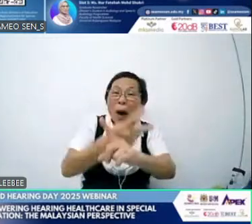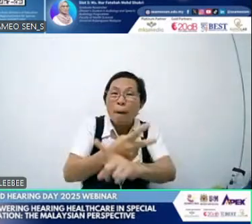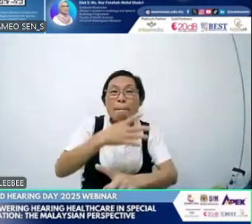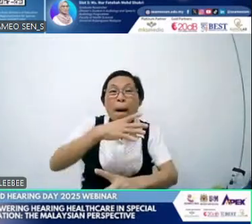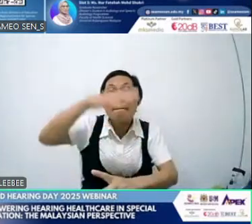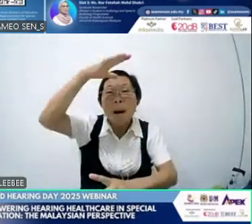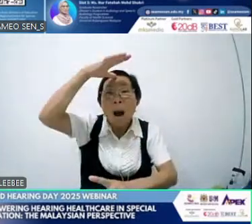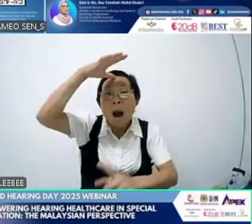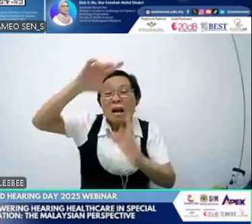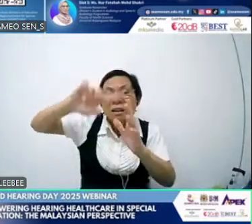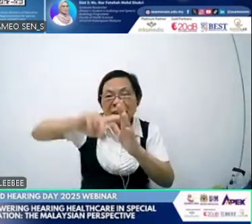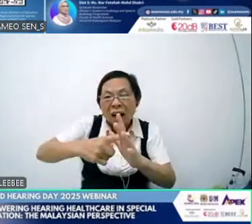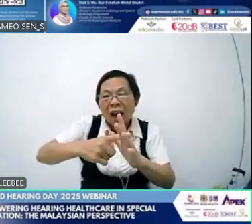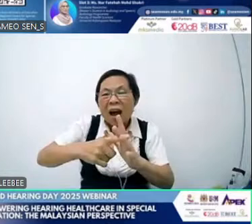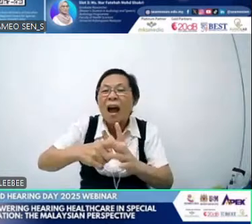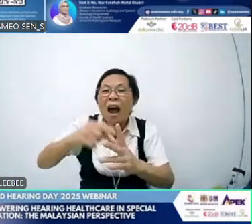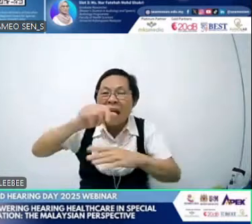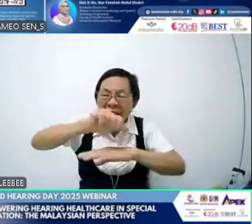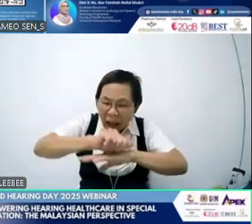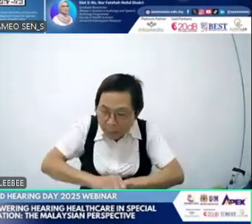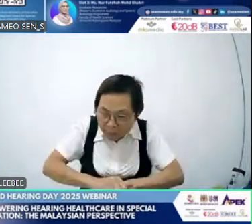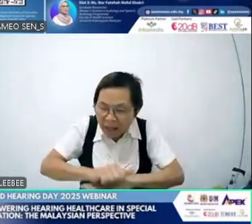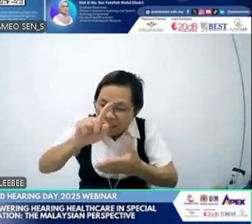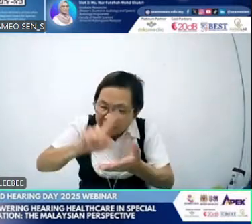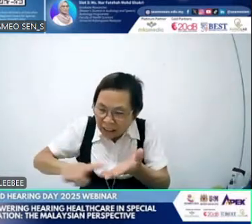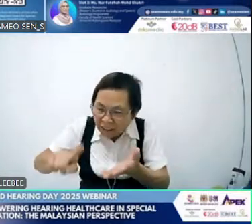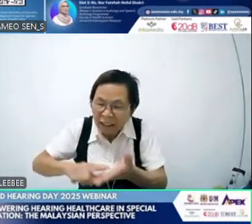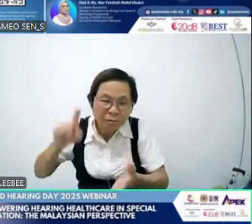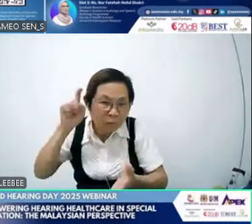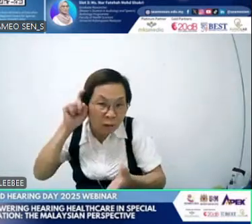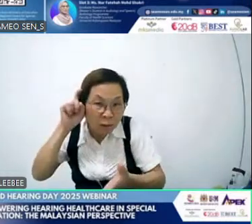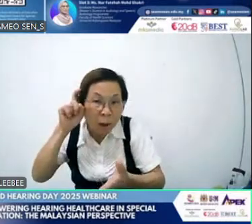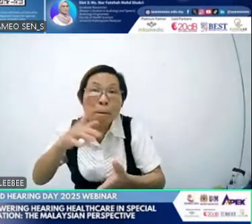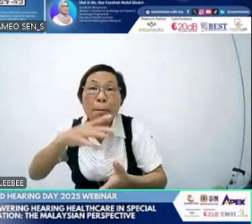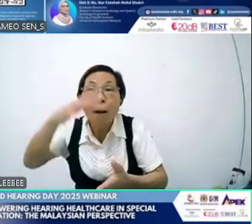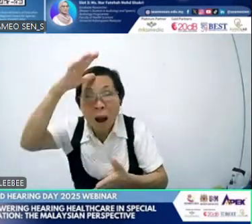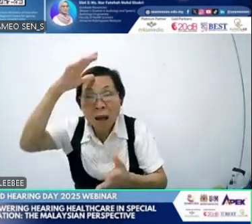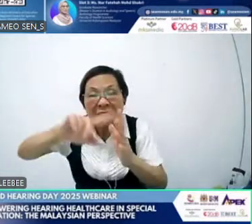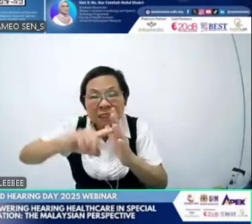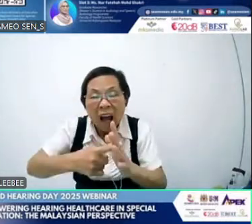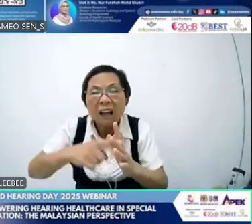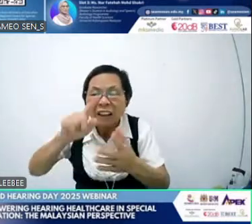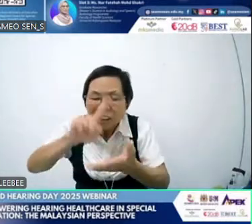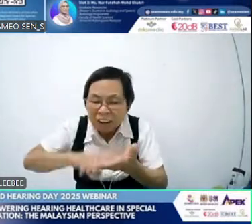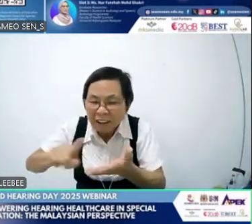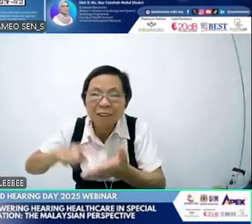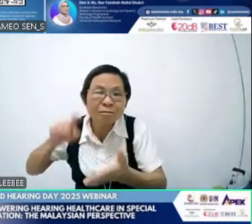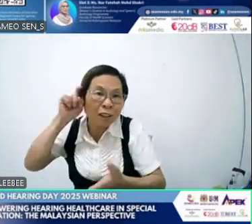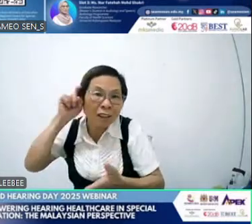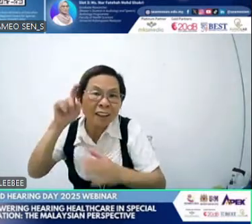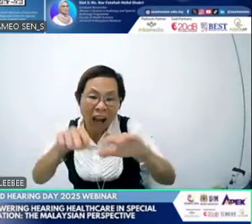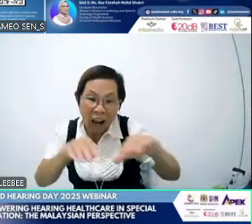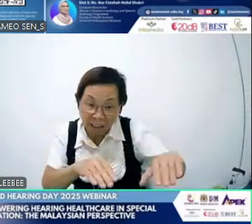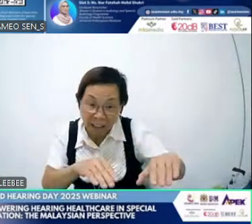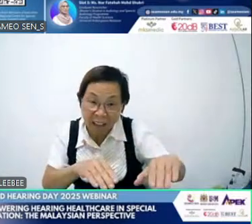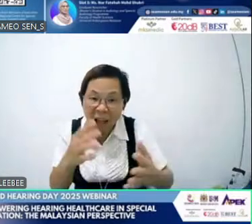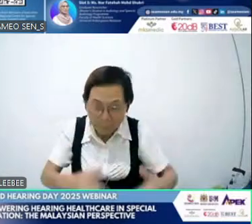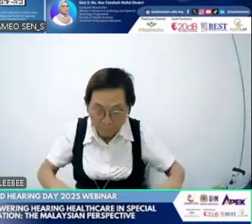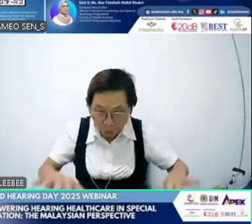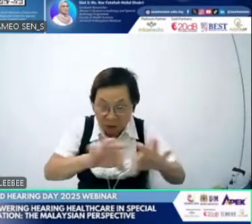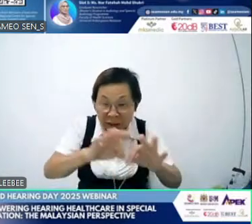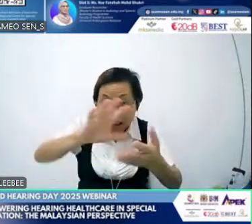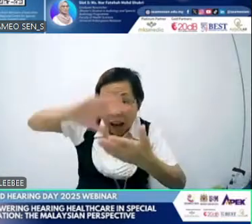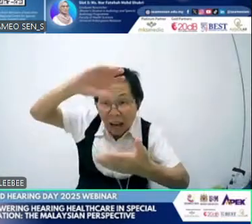a consistent habit of checking their child's hearing aid over time. So the key takeaway from this